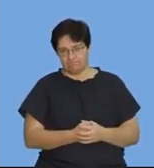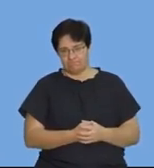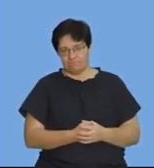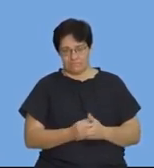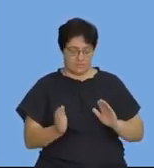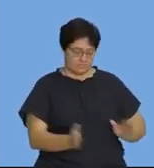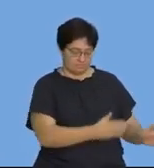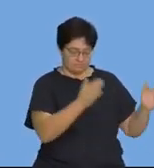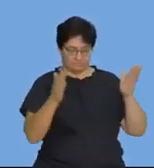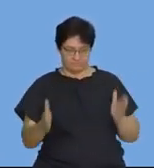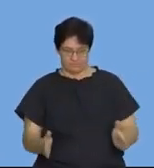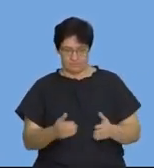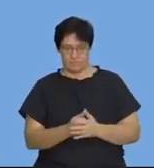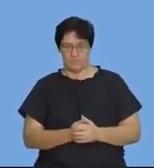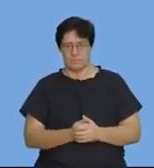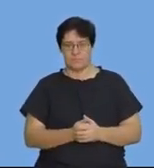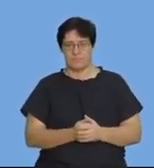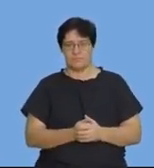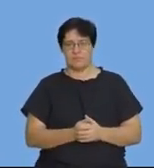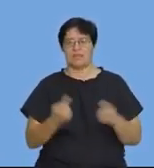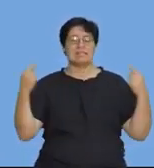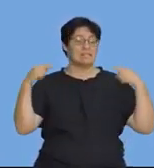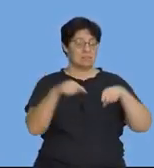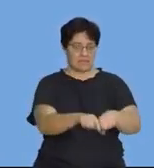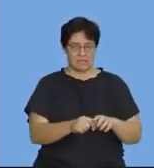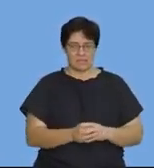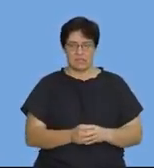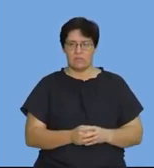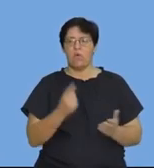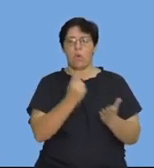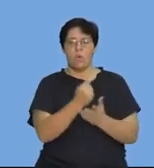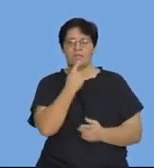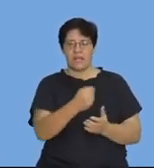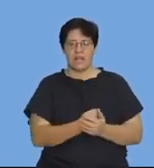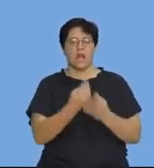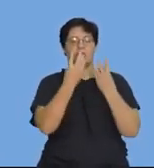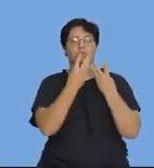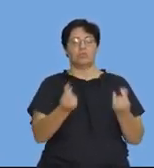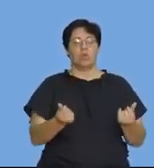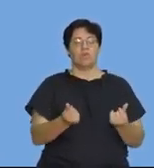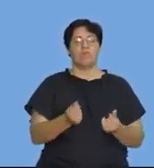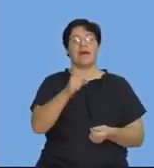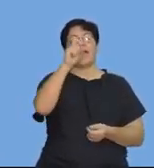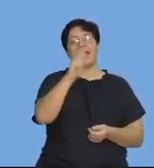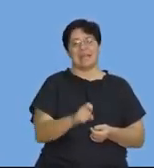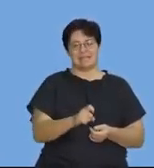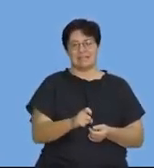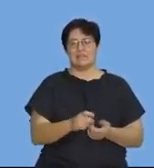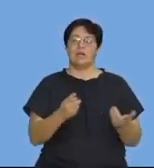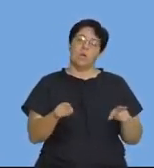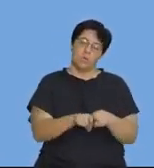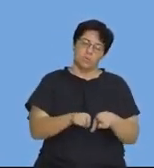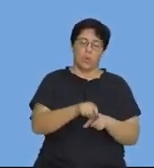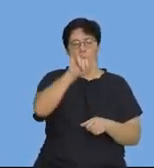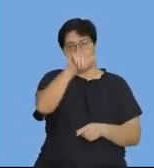Now, let's look at simultaneous. Simultaneous, they will always say to you, solve for x and y. But don't